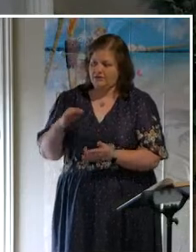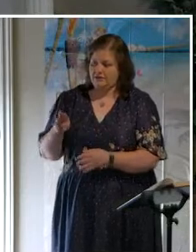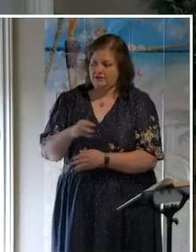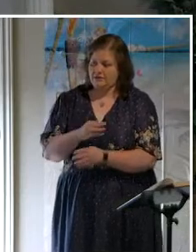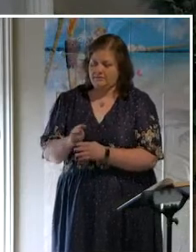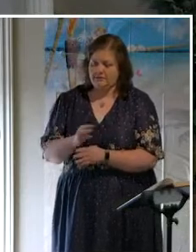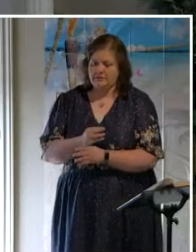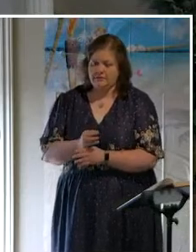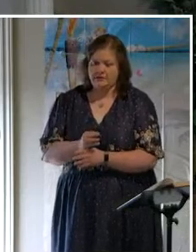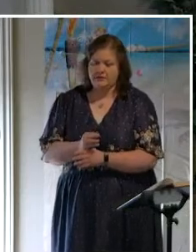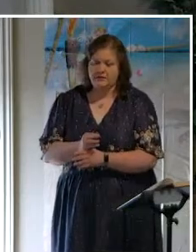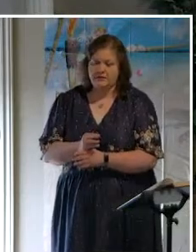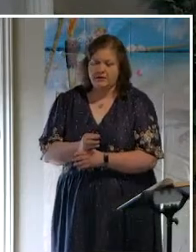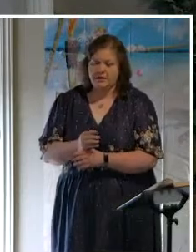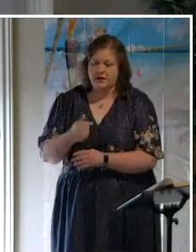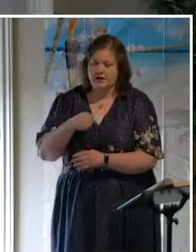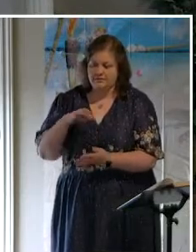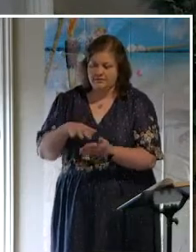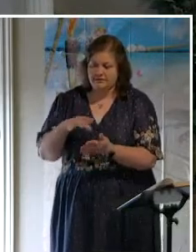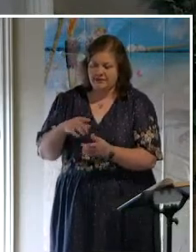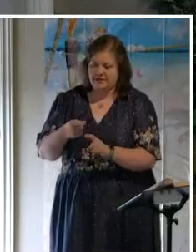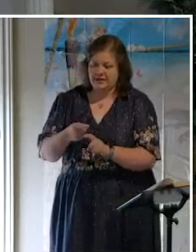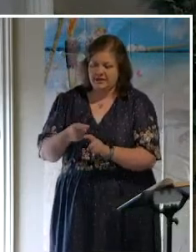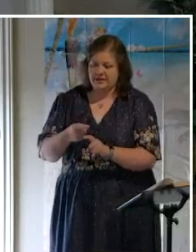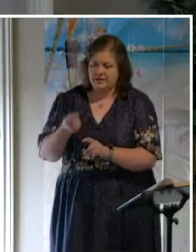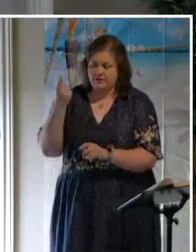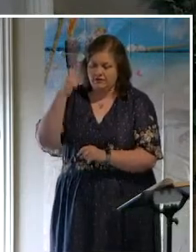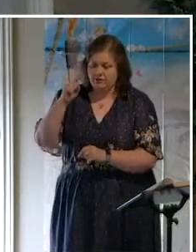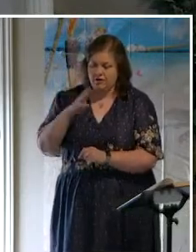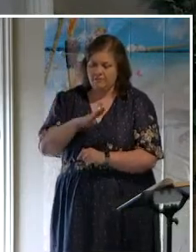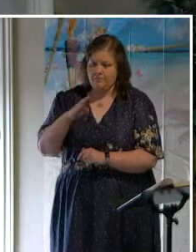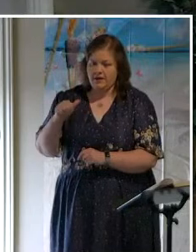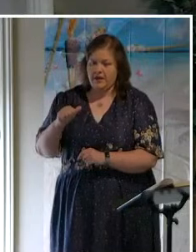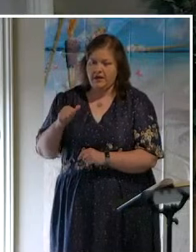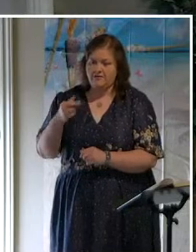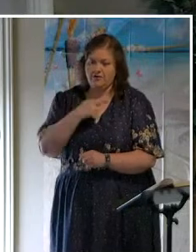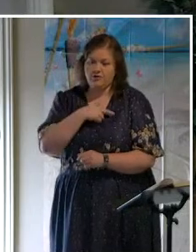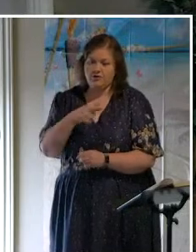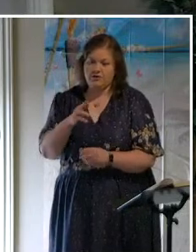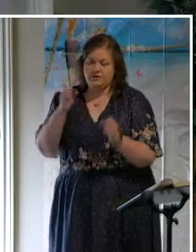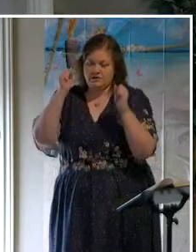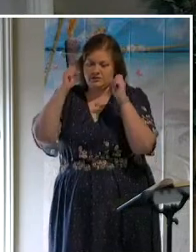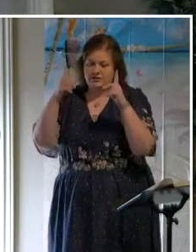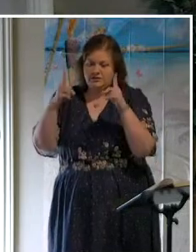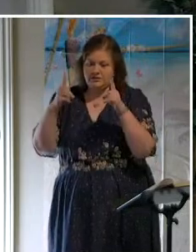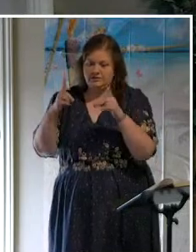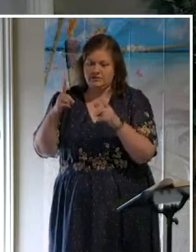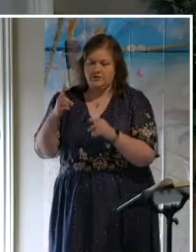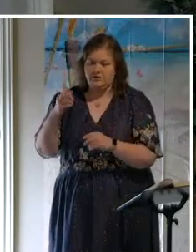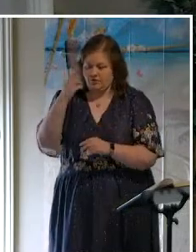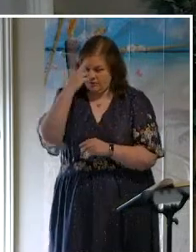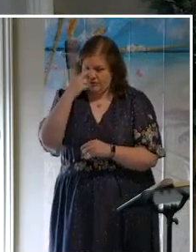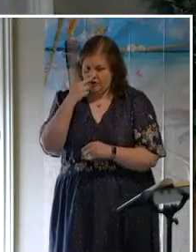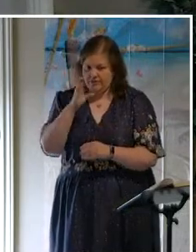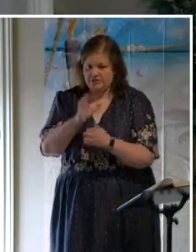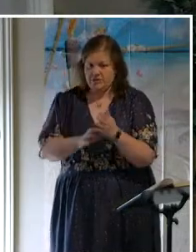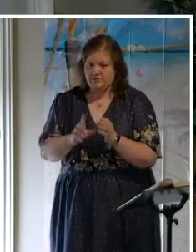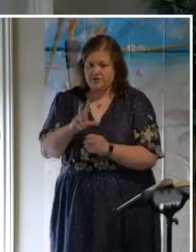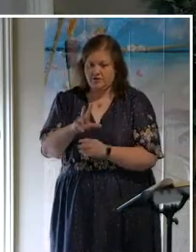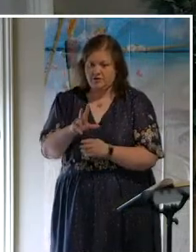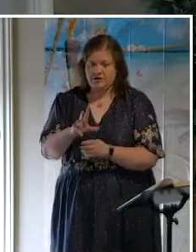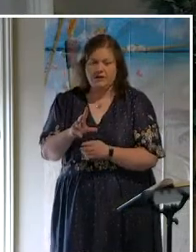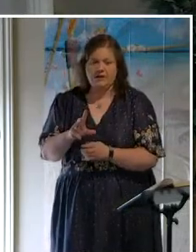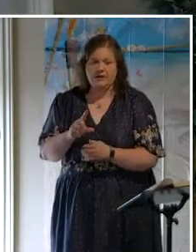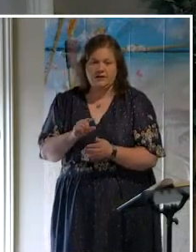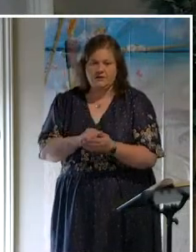Bridges, Ontario, and I'm studying for my Bachelor of Religious Education degree. Romans 3:23-24 say, "For all have sinned